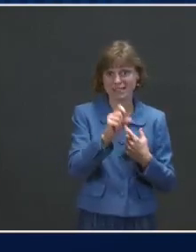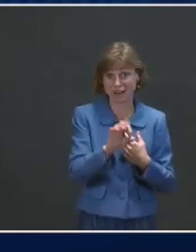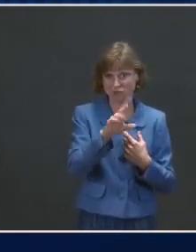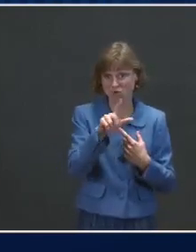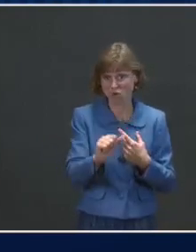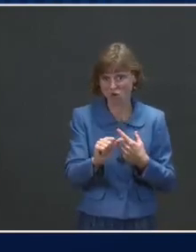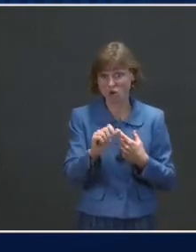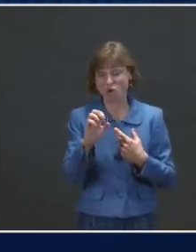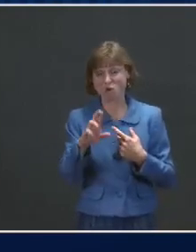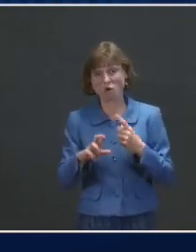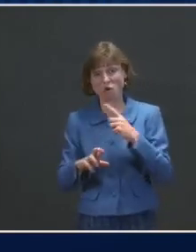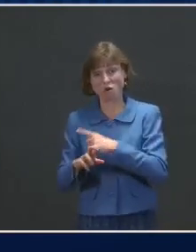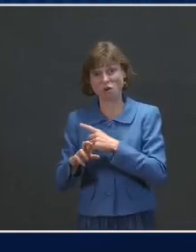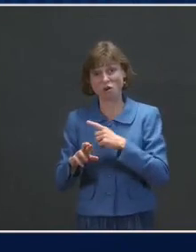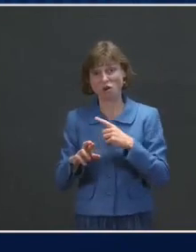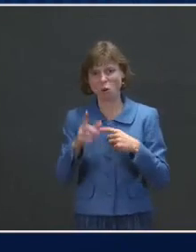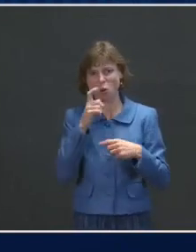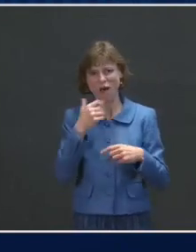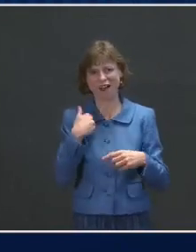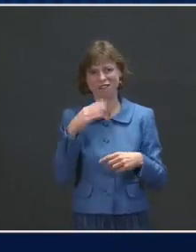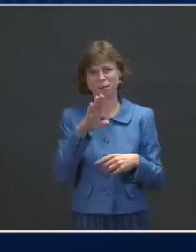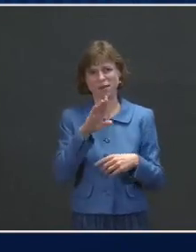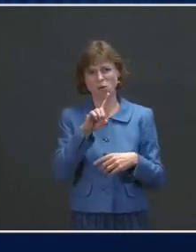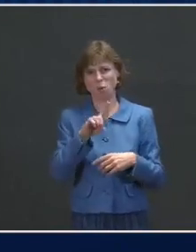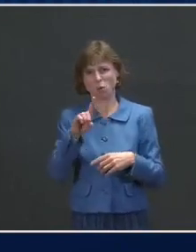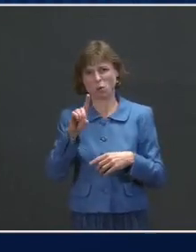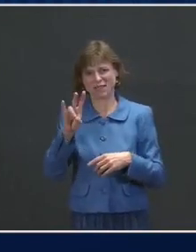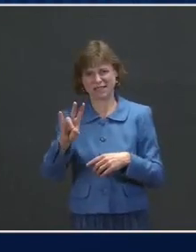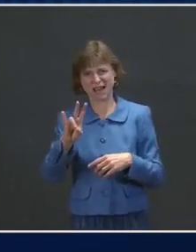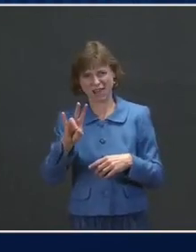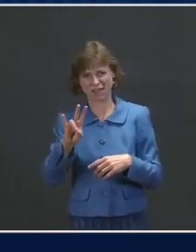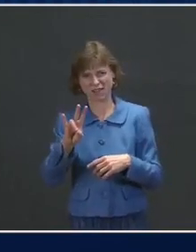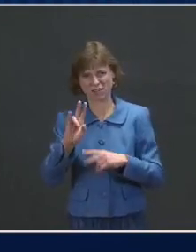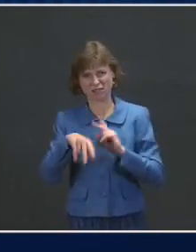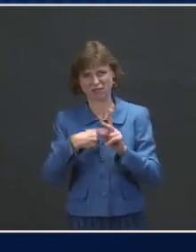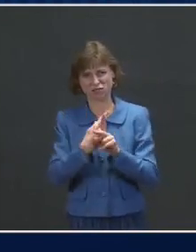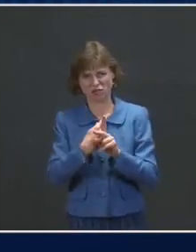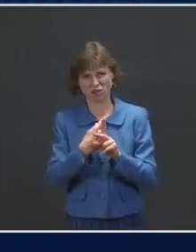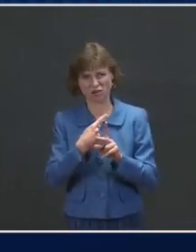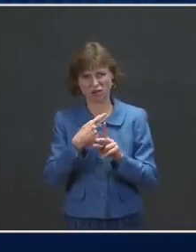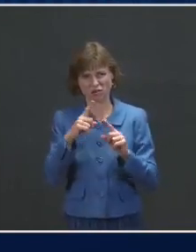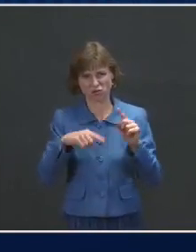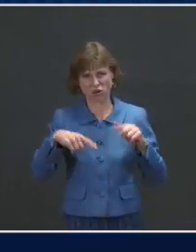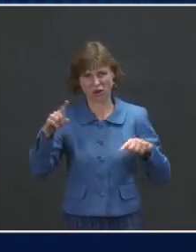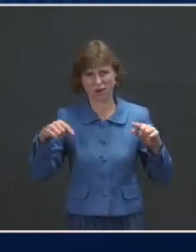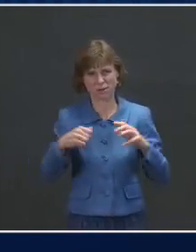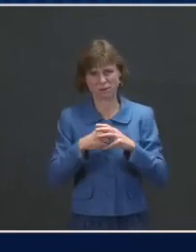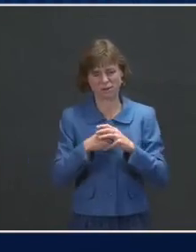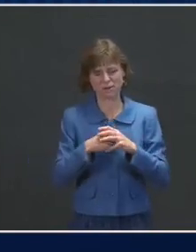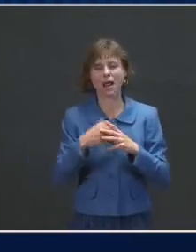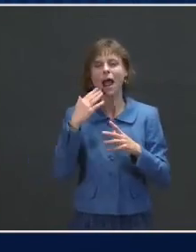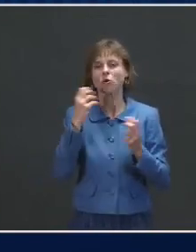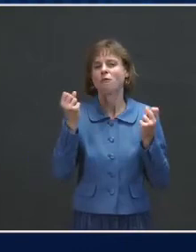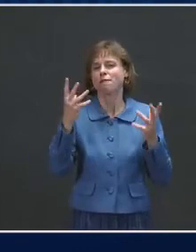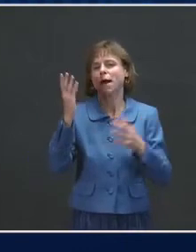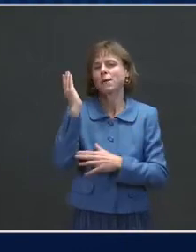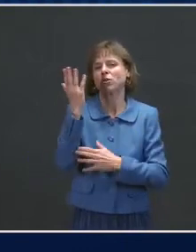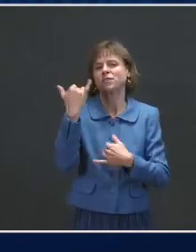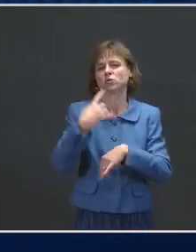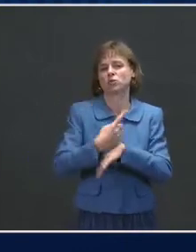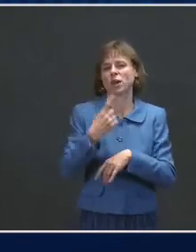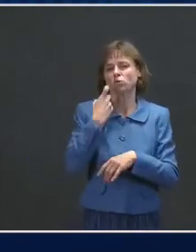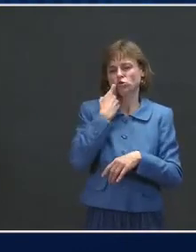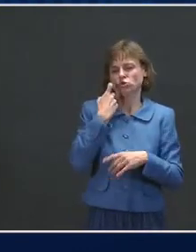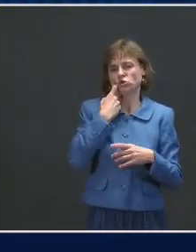I know for those of you, and I know we had a lot of briefings today, who had the opportunity to participate in the briefing with some of our medical and